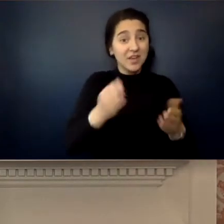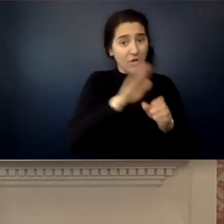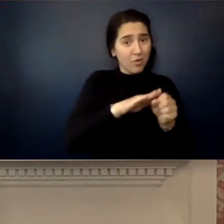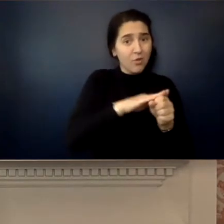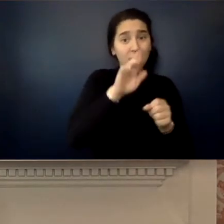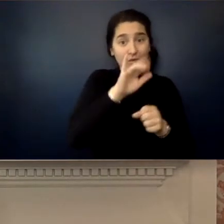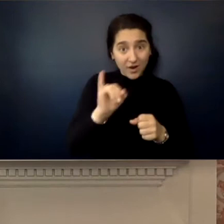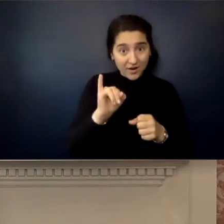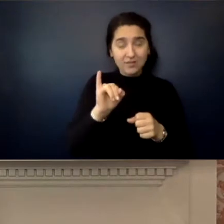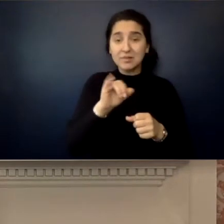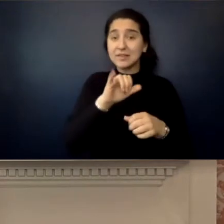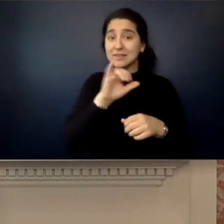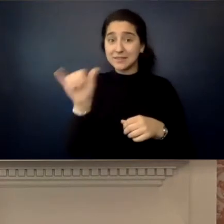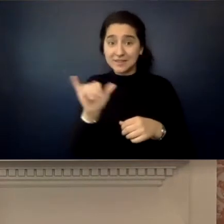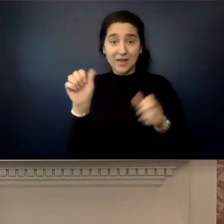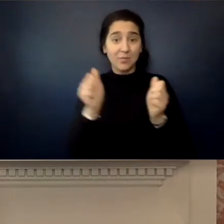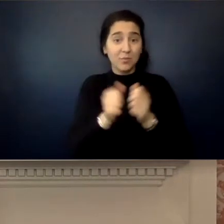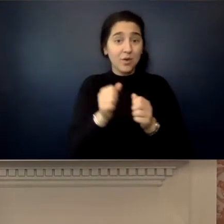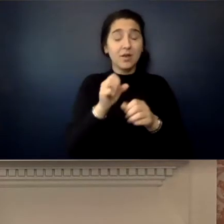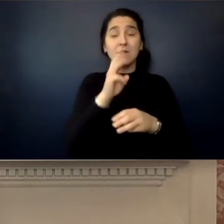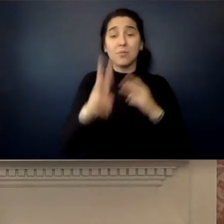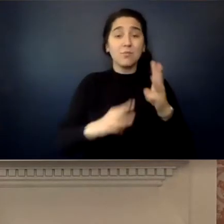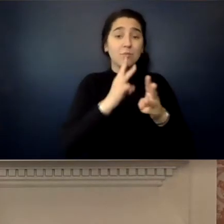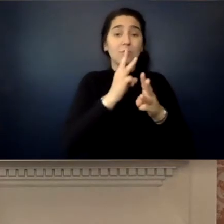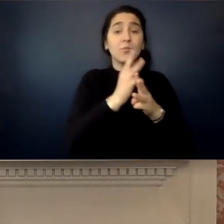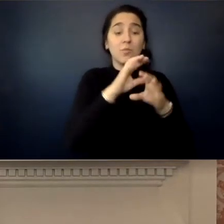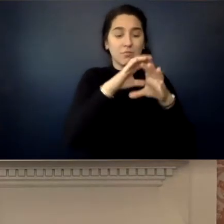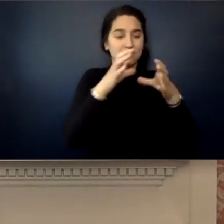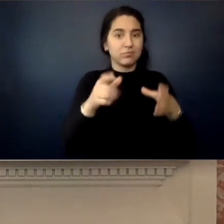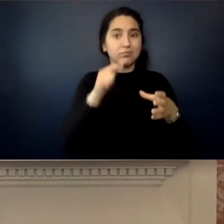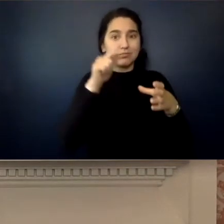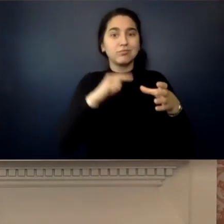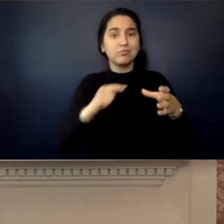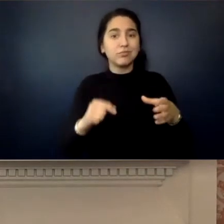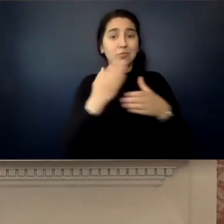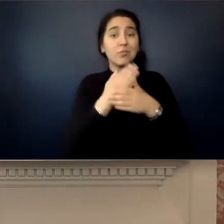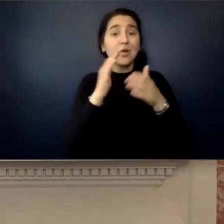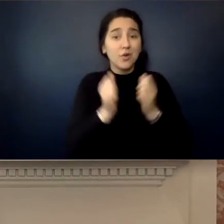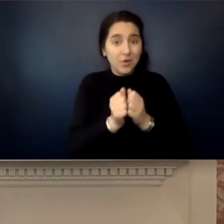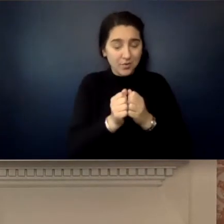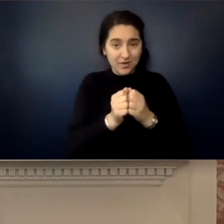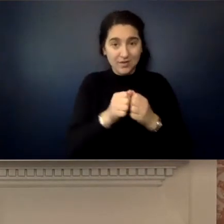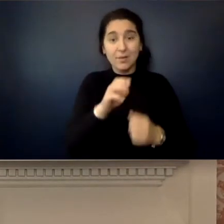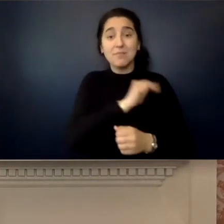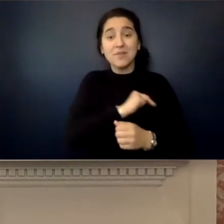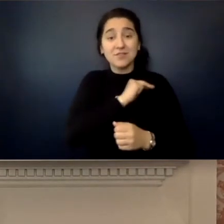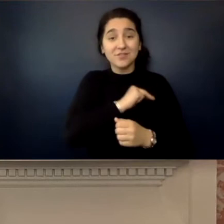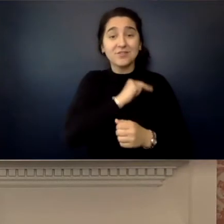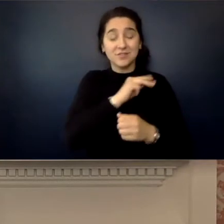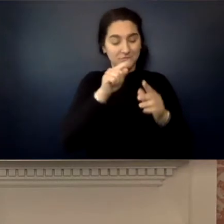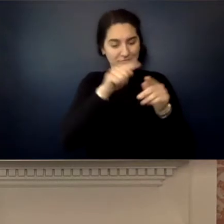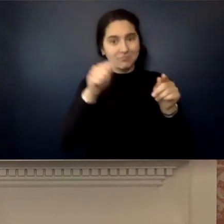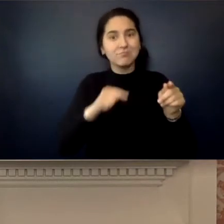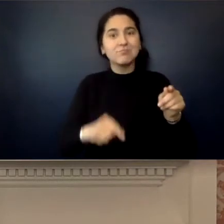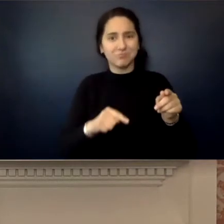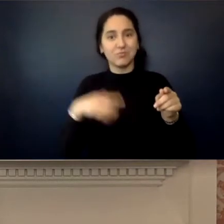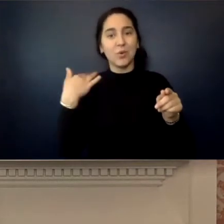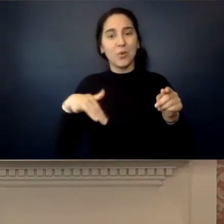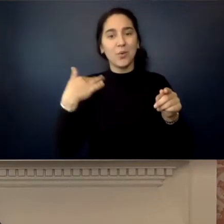our ministries here locally, as well as relief and development projects in partnership with our